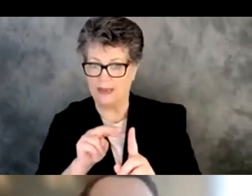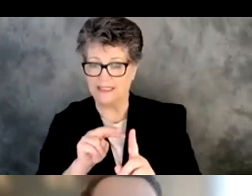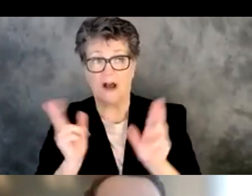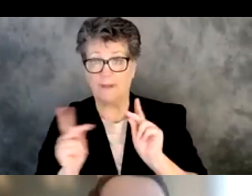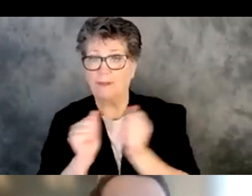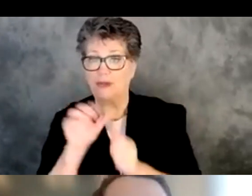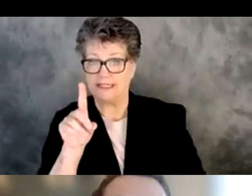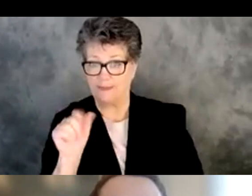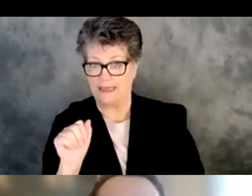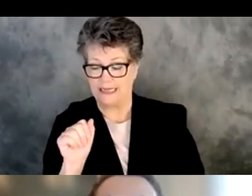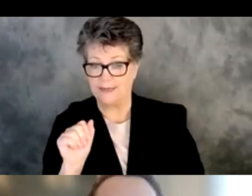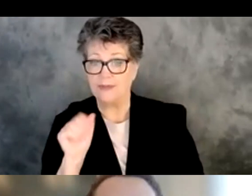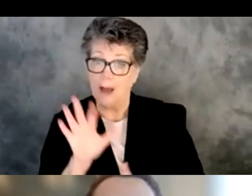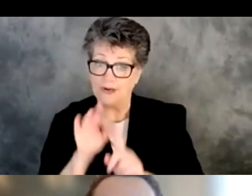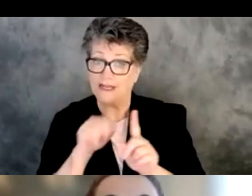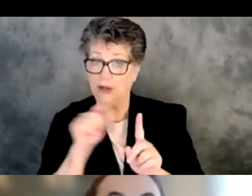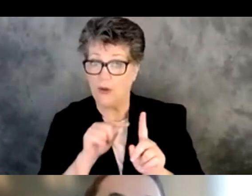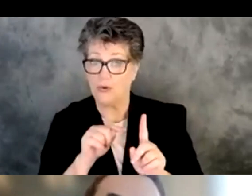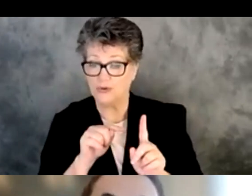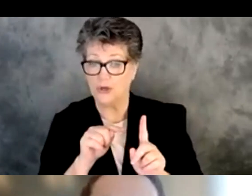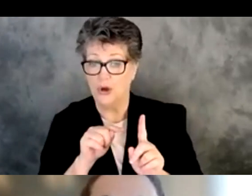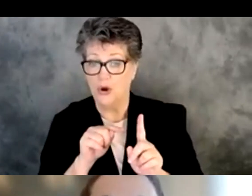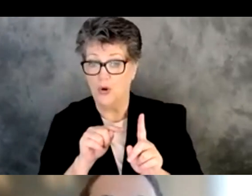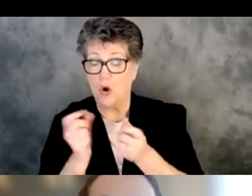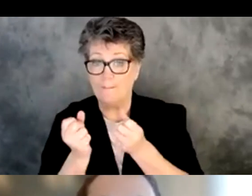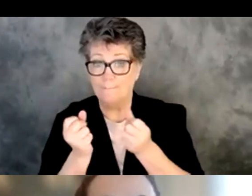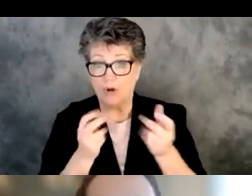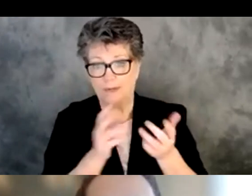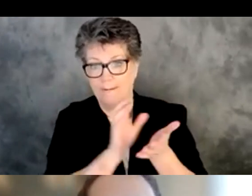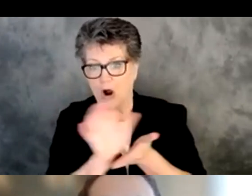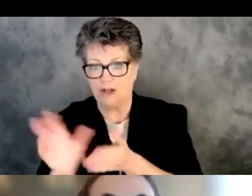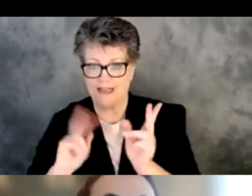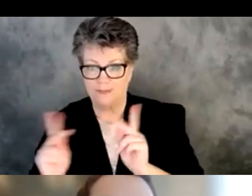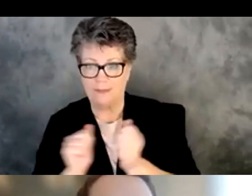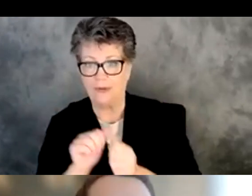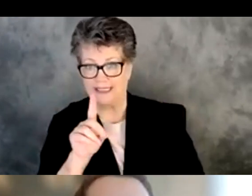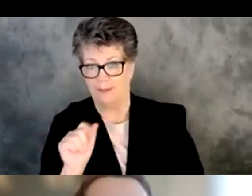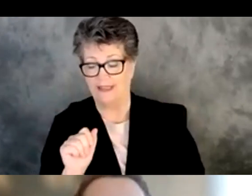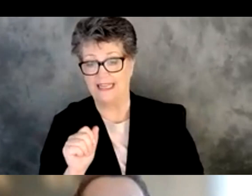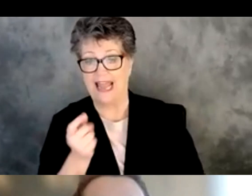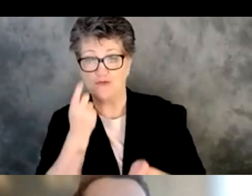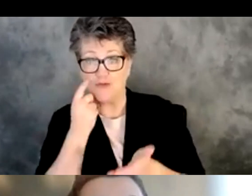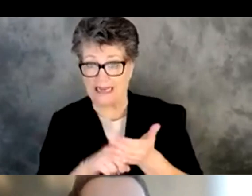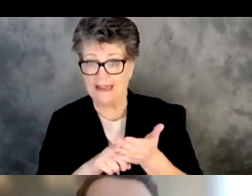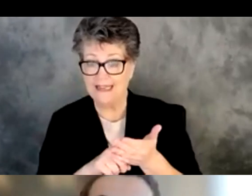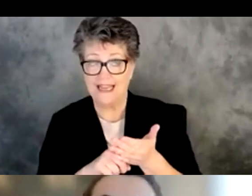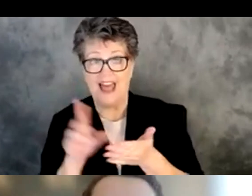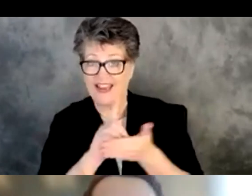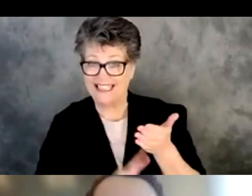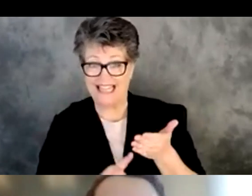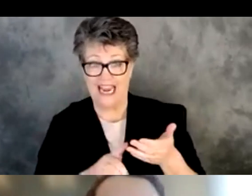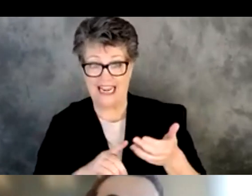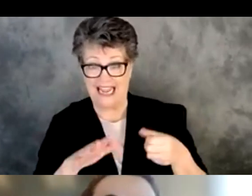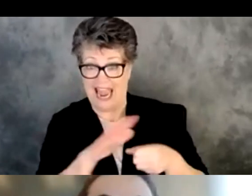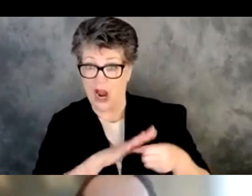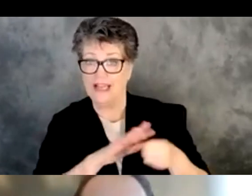with disabilities, particularly those who are multiply marginalized people with disabilities, and the recognition that designing spaces,